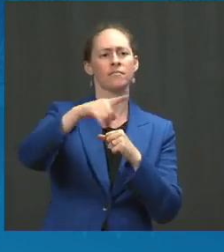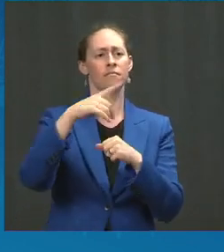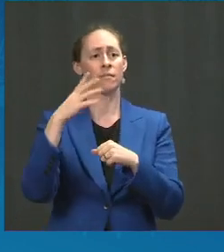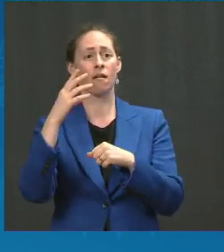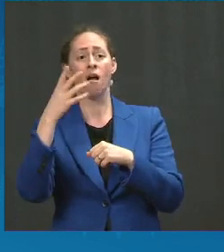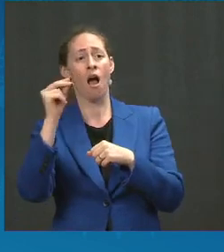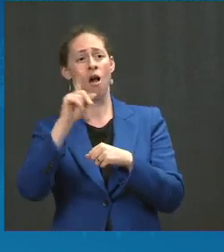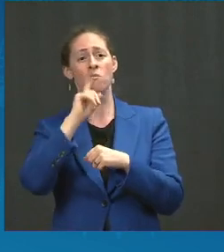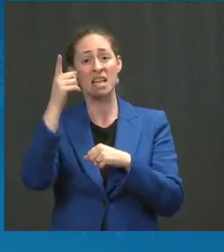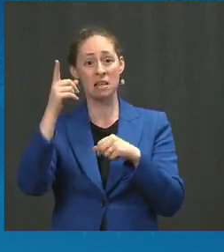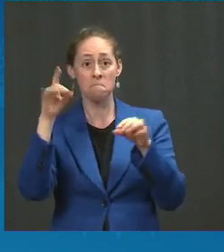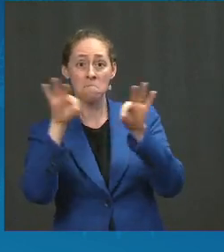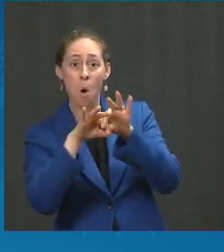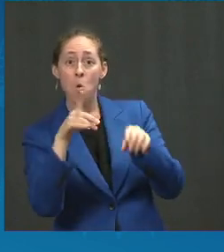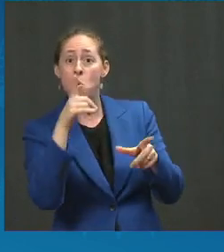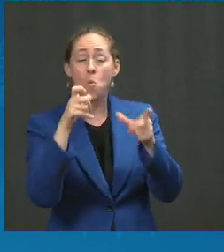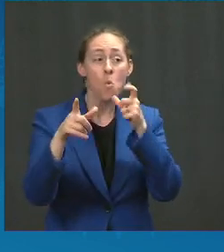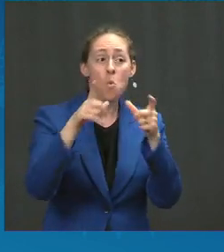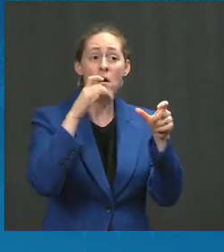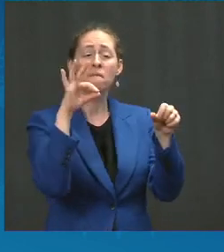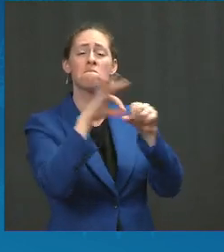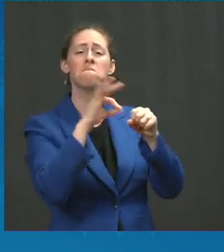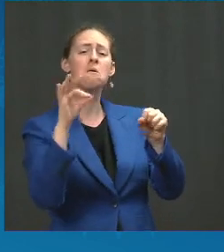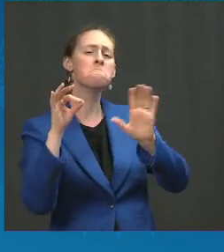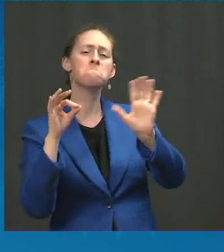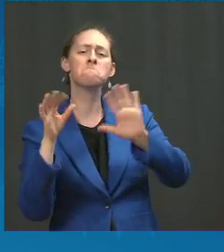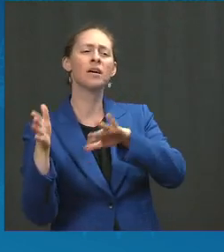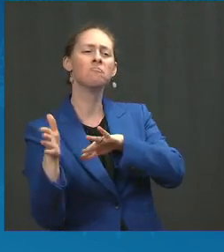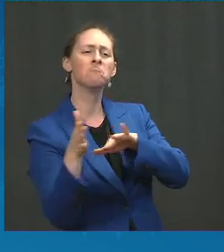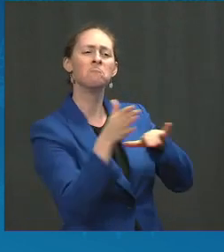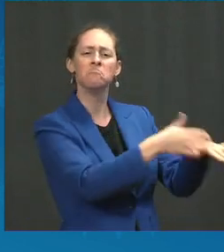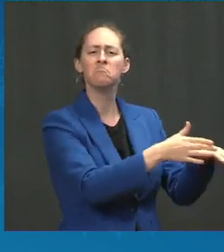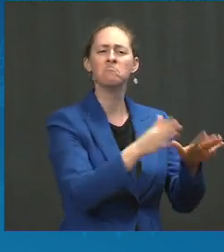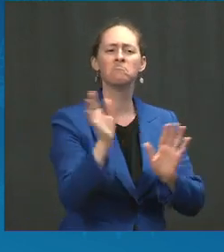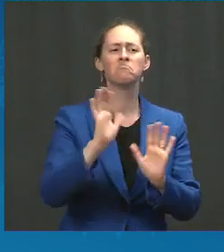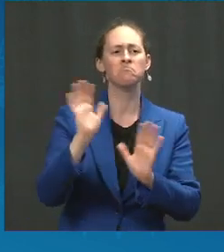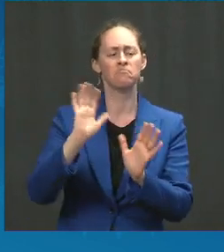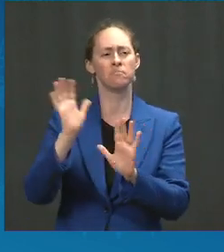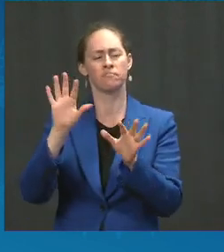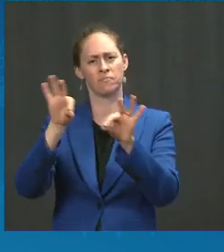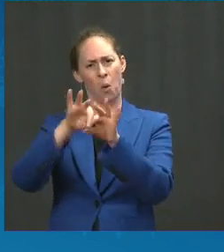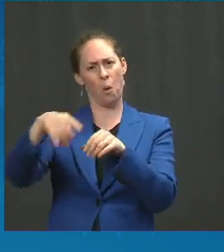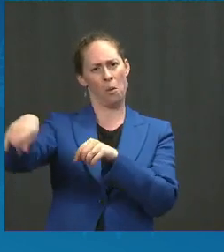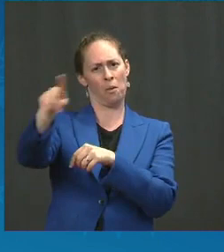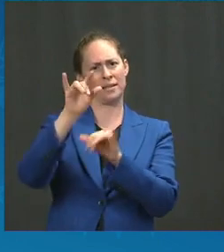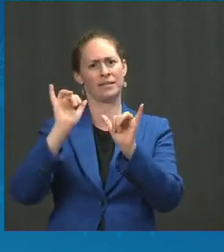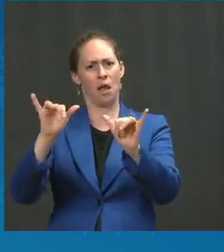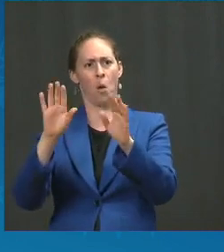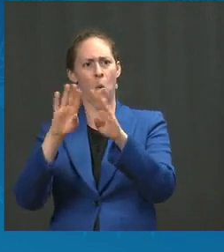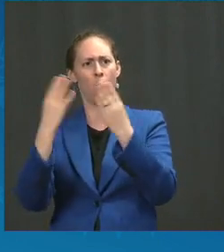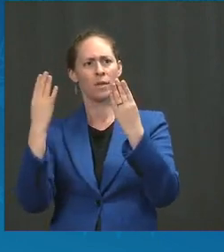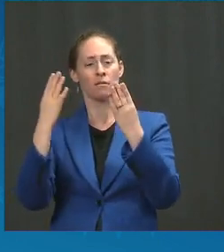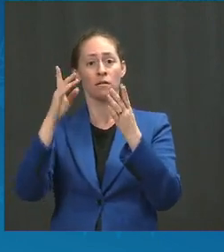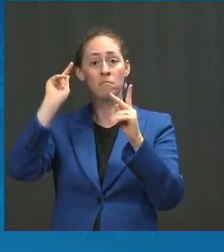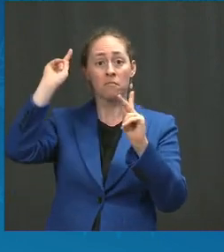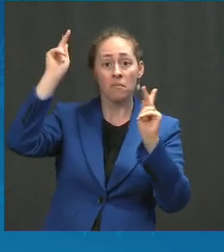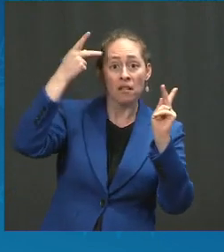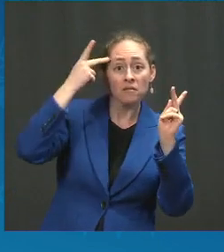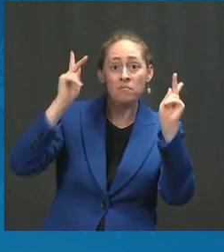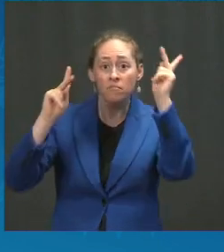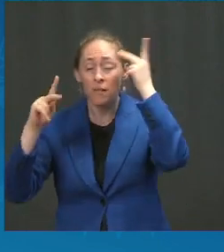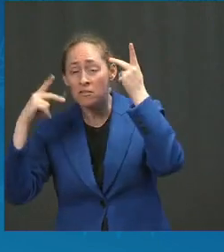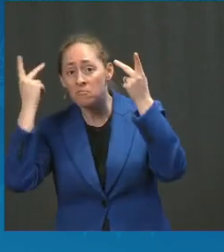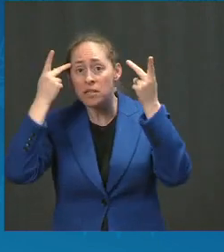next election. It has to do with what they need to do on the ground every day to actually be successful and add value to their